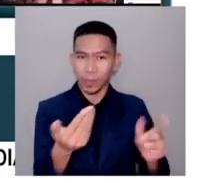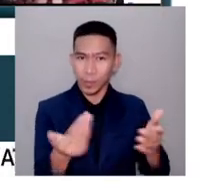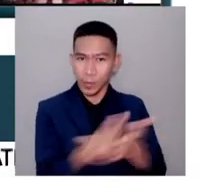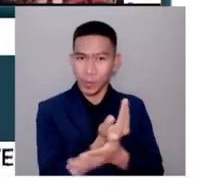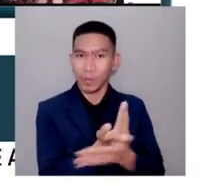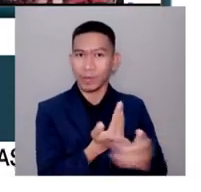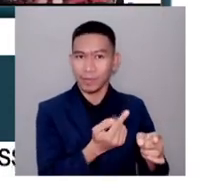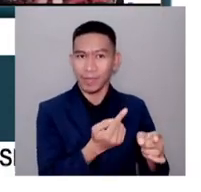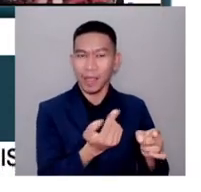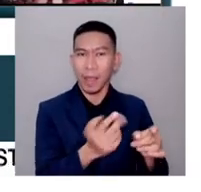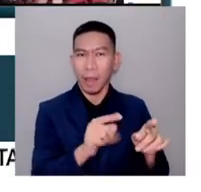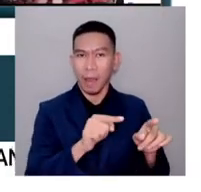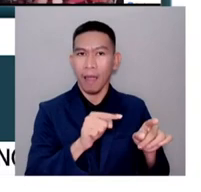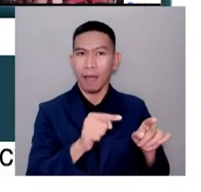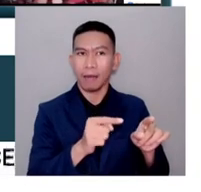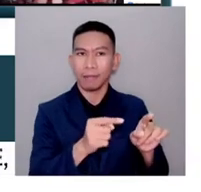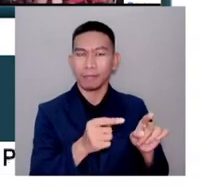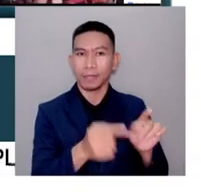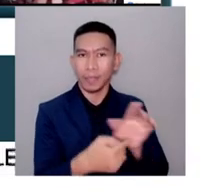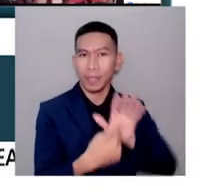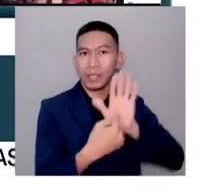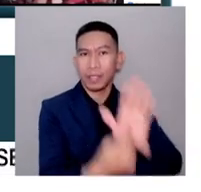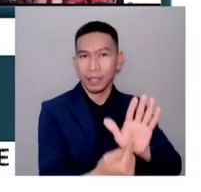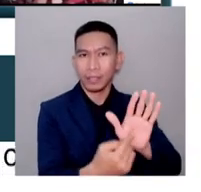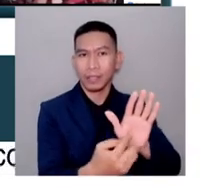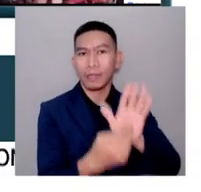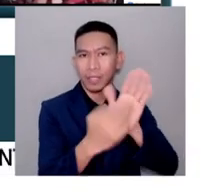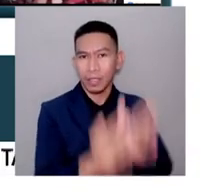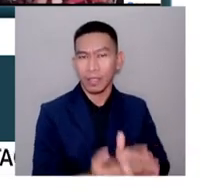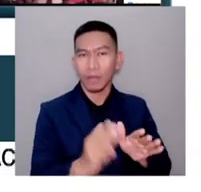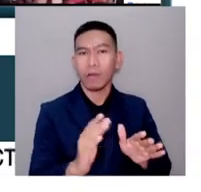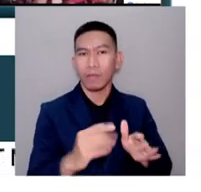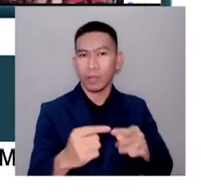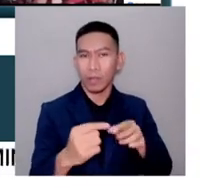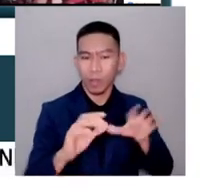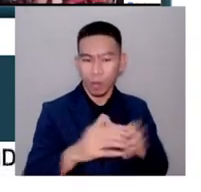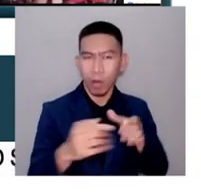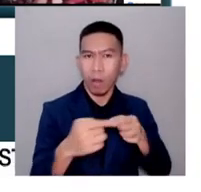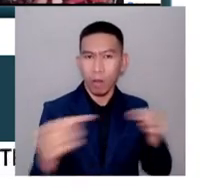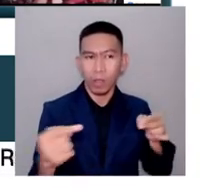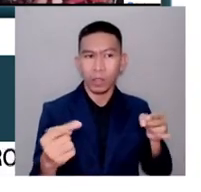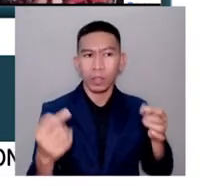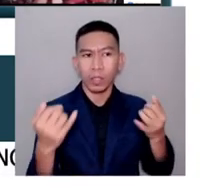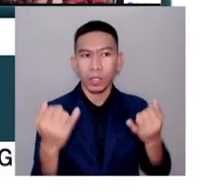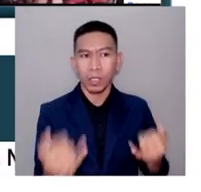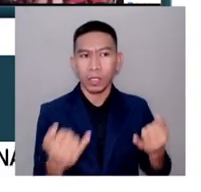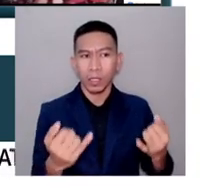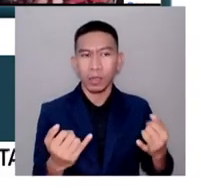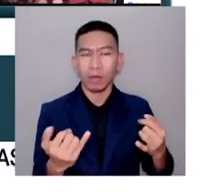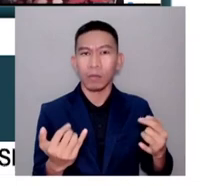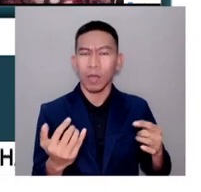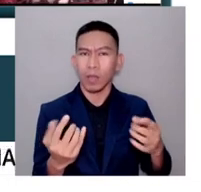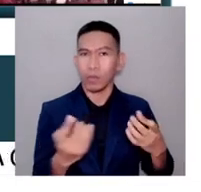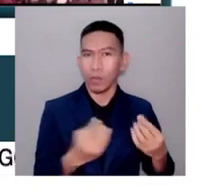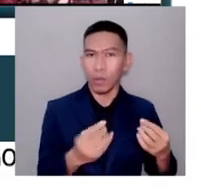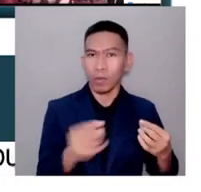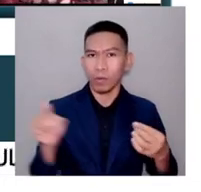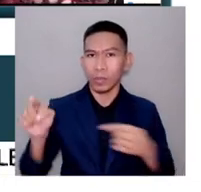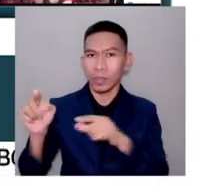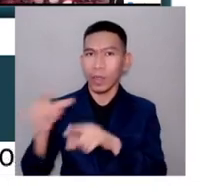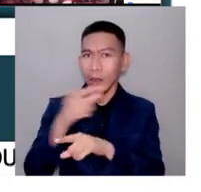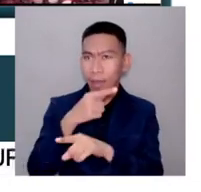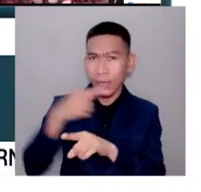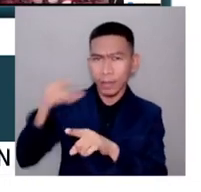that mean now for the millions that rallied behind outgoing Vice President Leni Robredo? Does that mean that she's just going